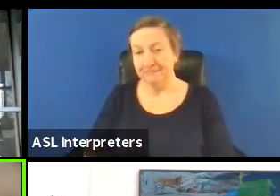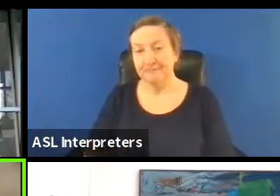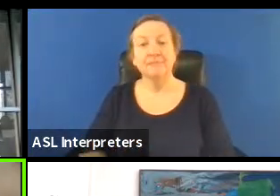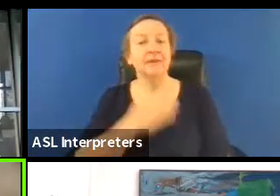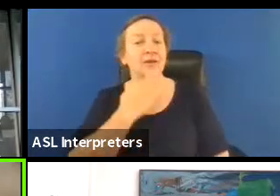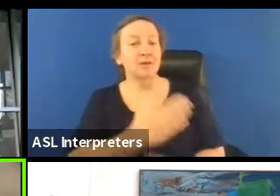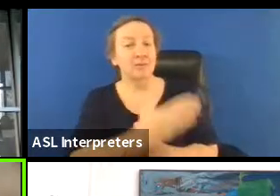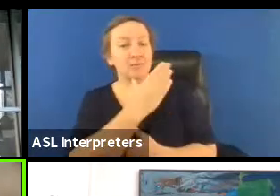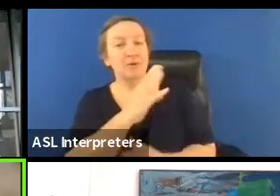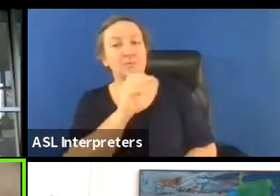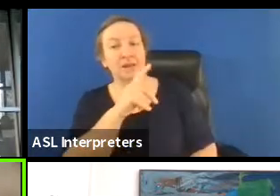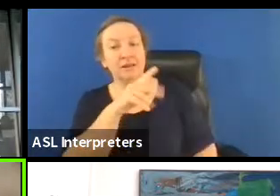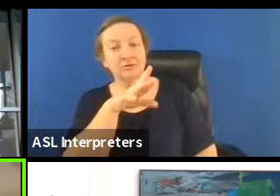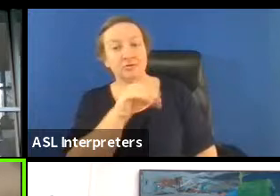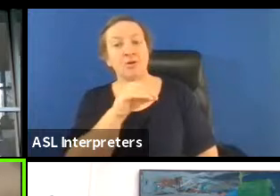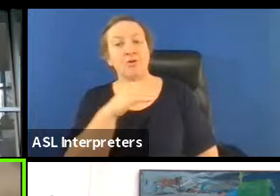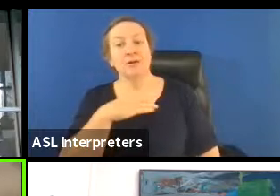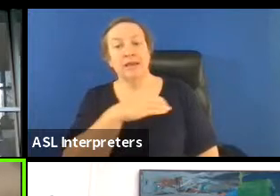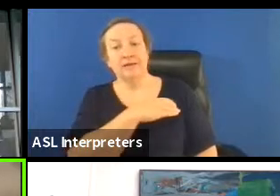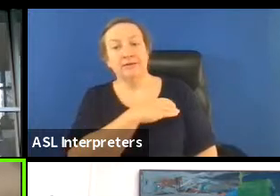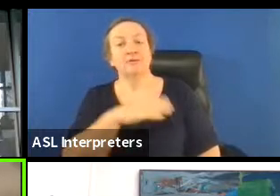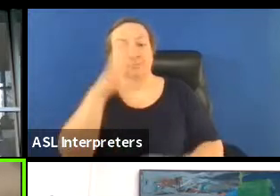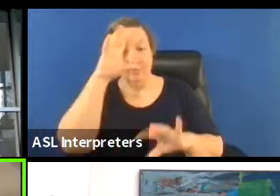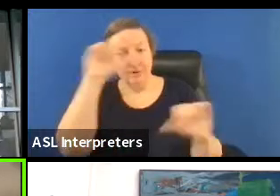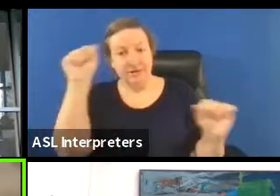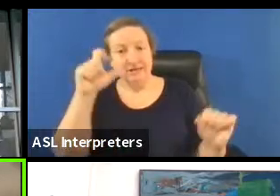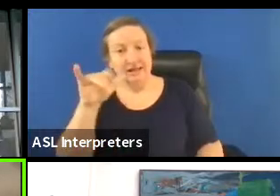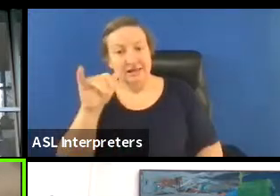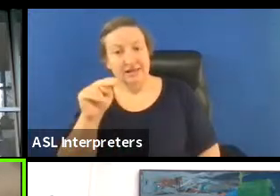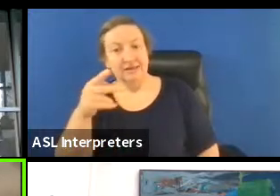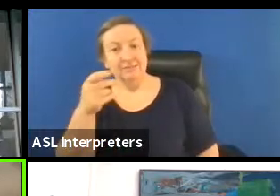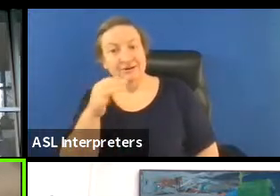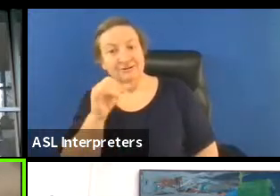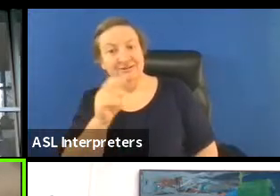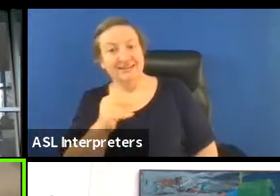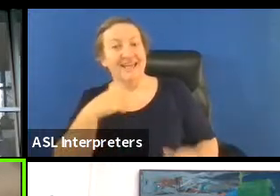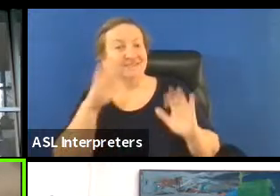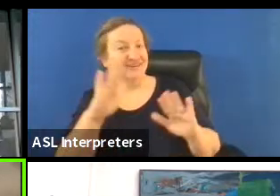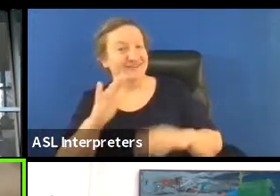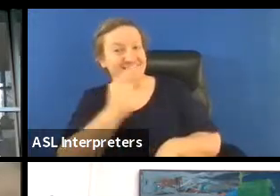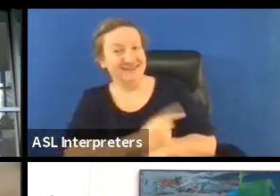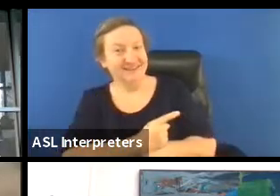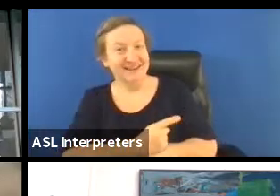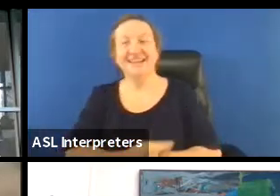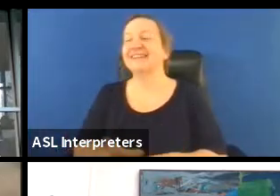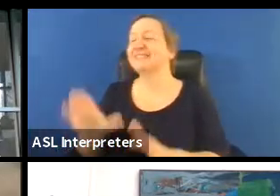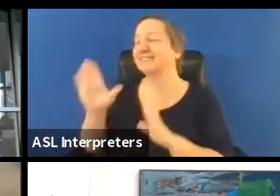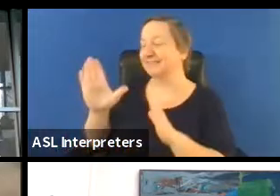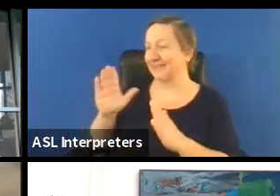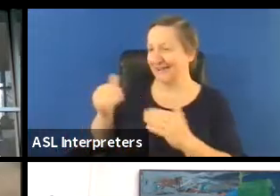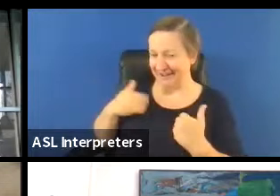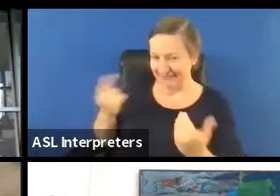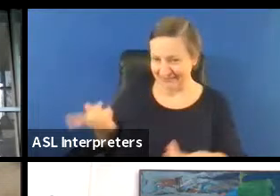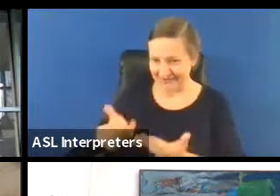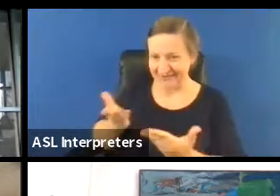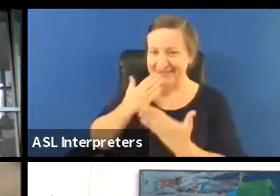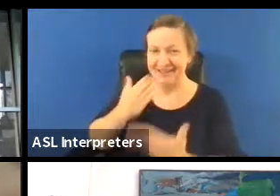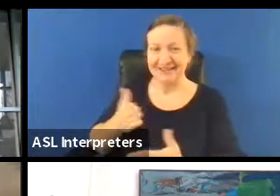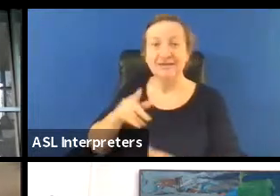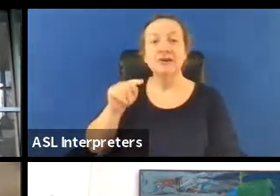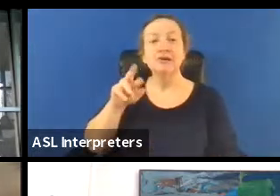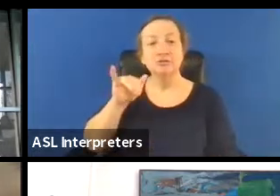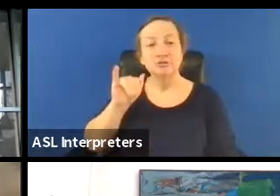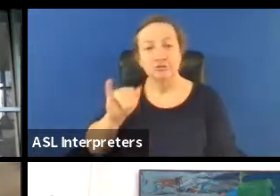Morning, Metro Council President Lynn Peterson. Have a great day. Great to have you with us, thank you. TriMet,